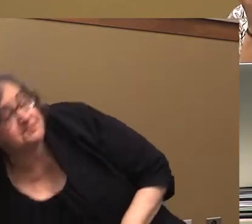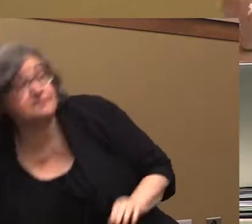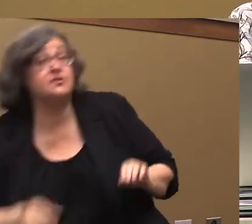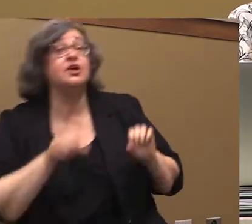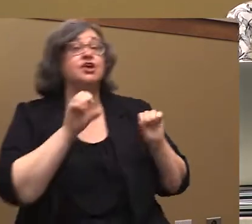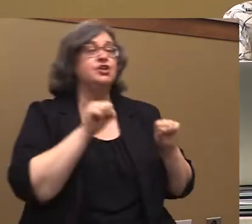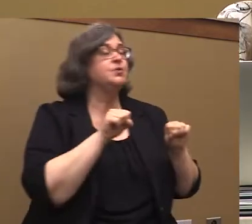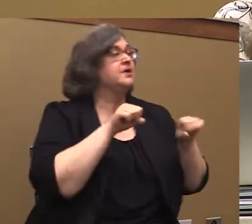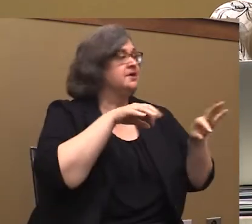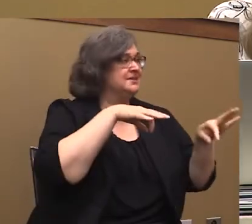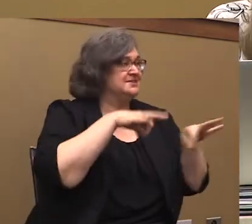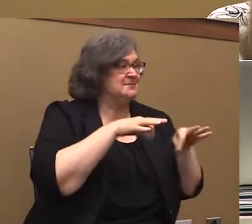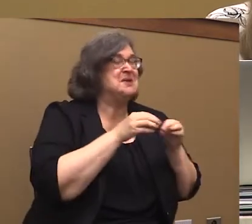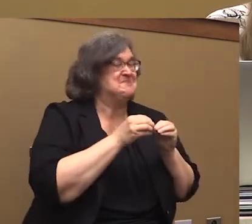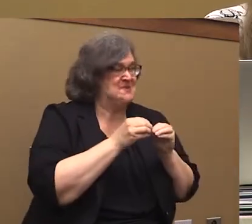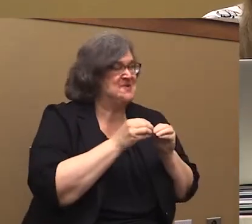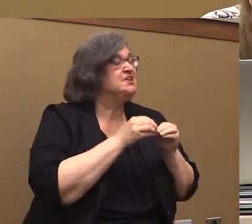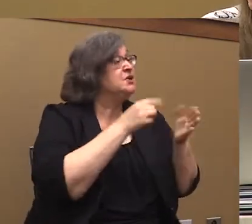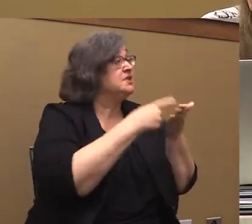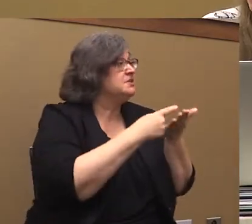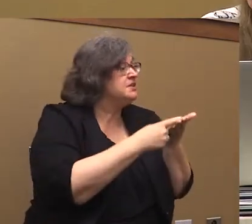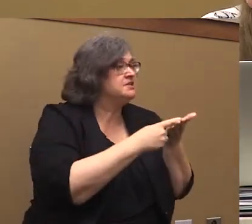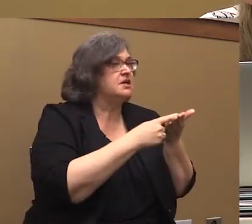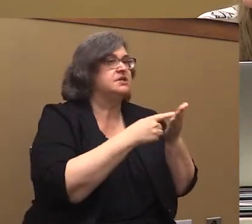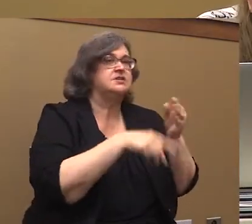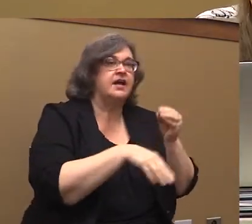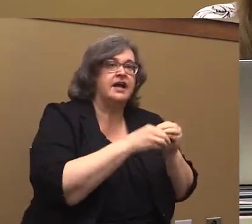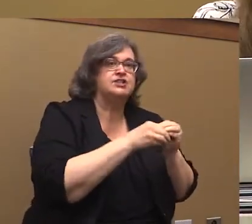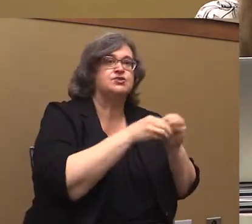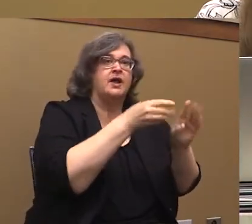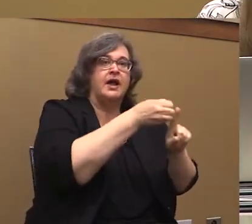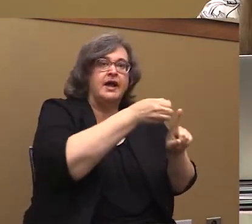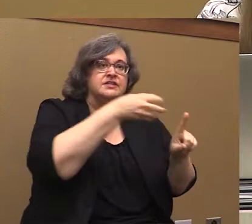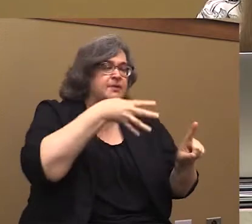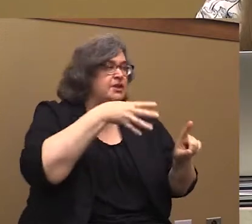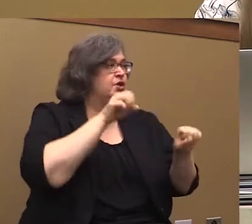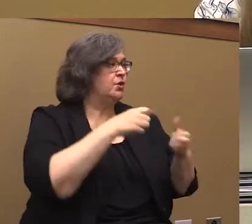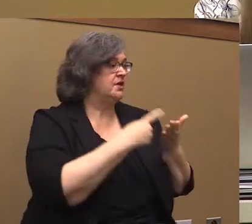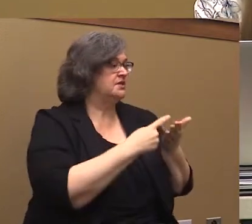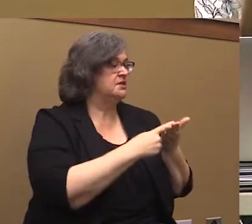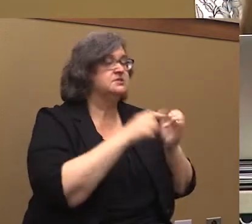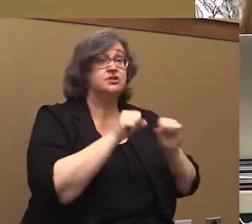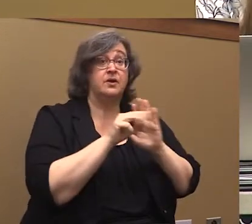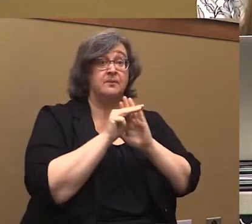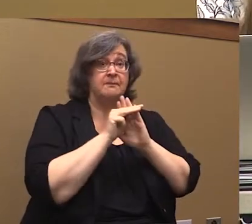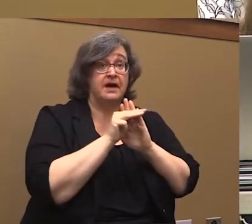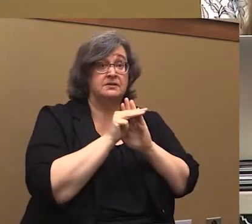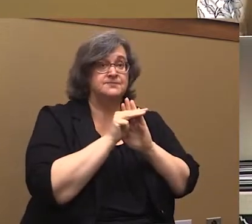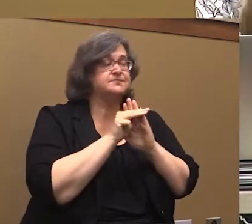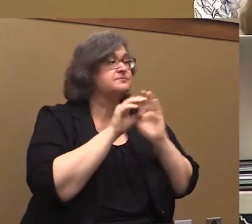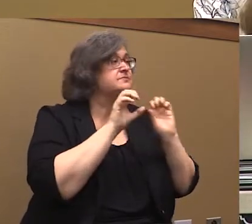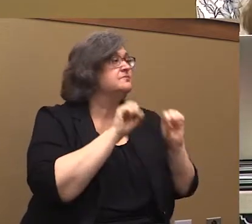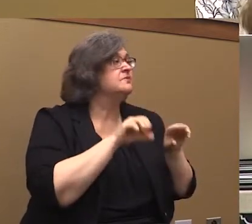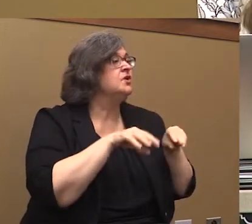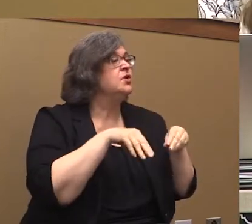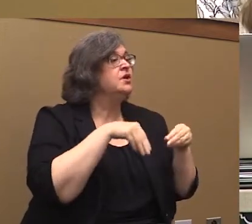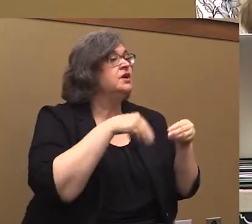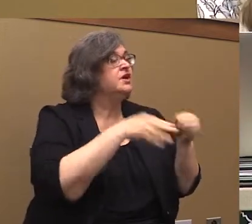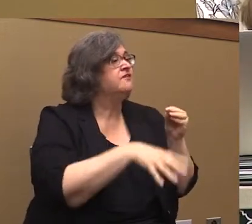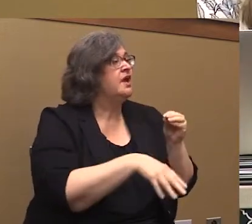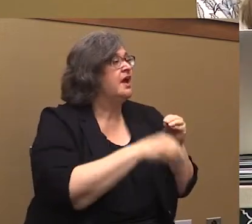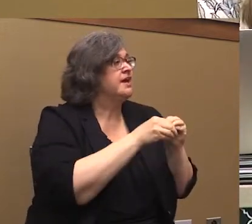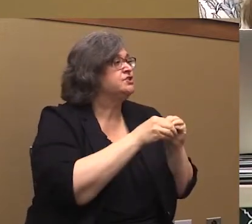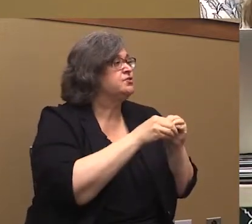and that's what we would do with kids. We would have discussions, we would model, we would give